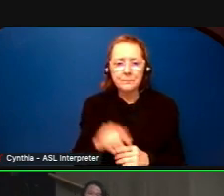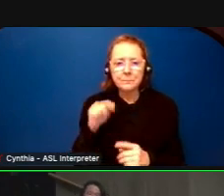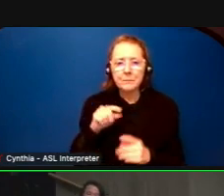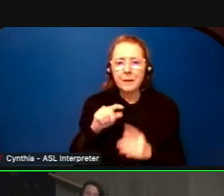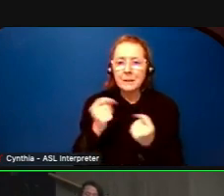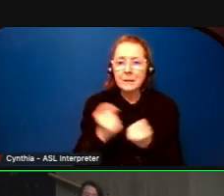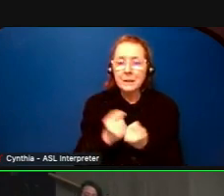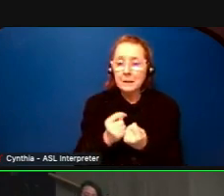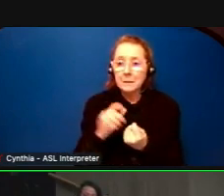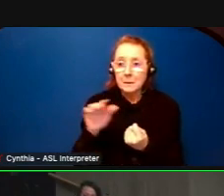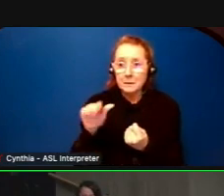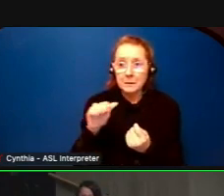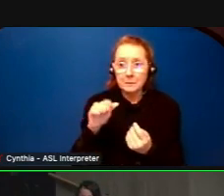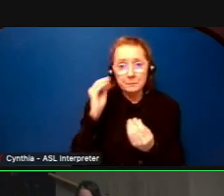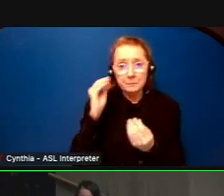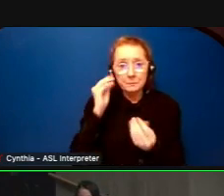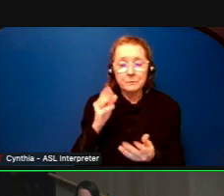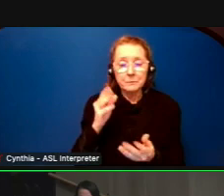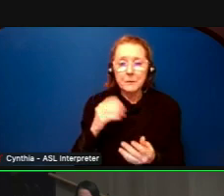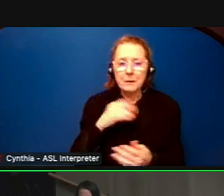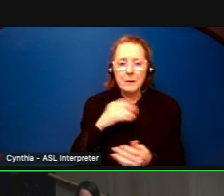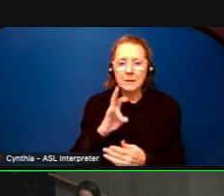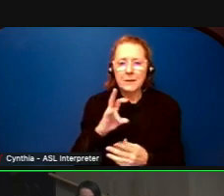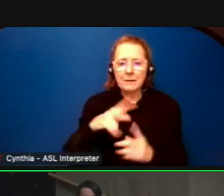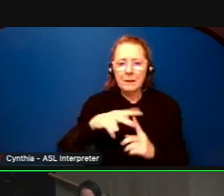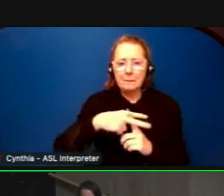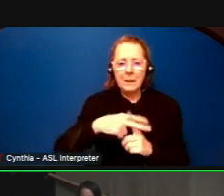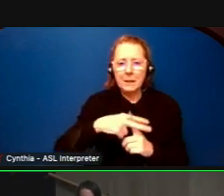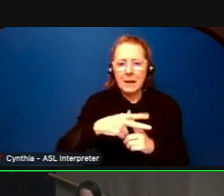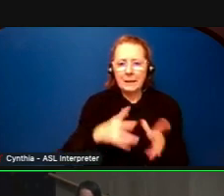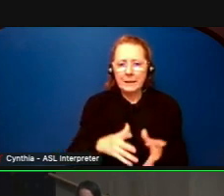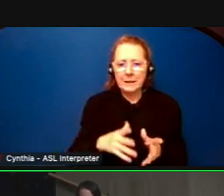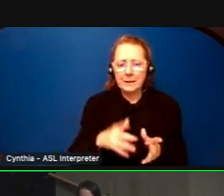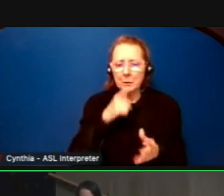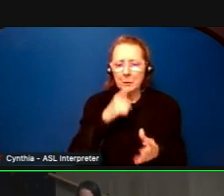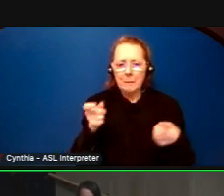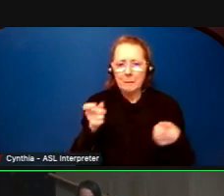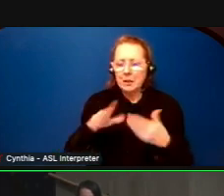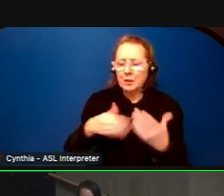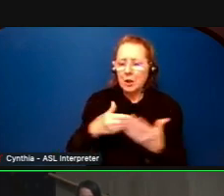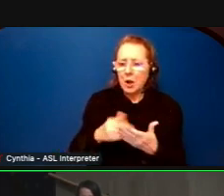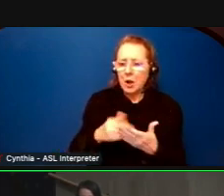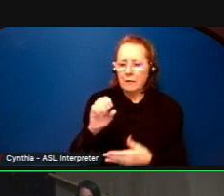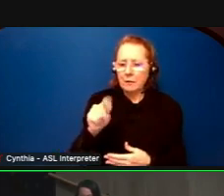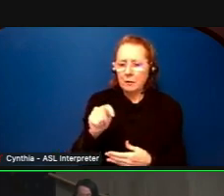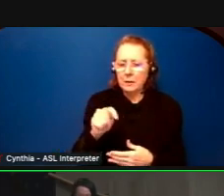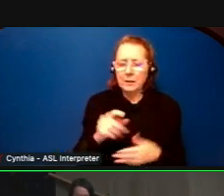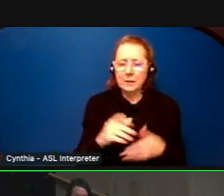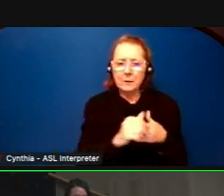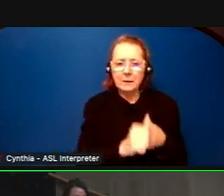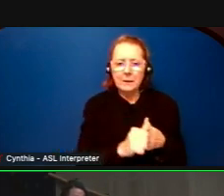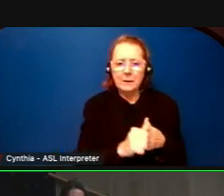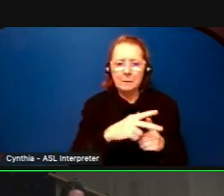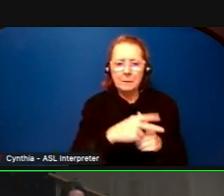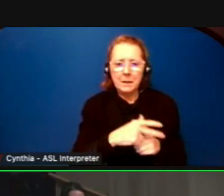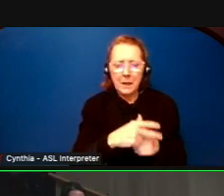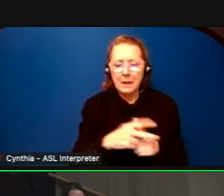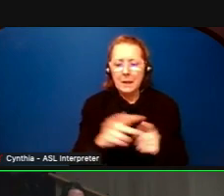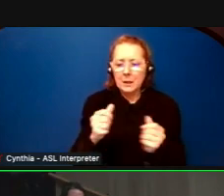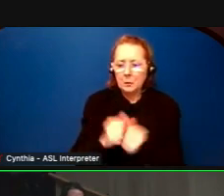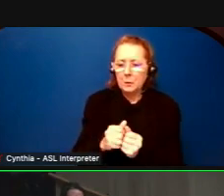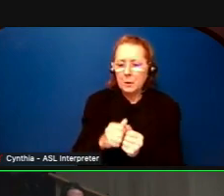only have seven mechanics that are managing all of those units as a lead mechanic with the help of contracting out